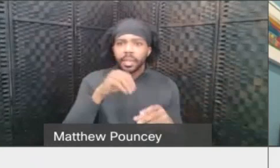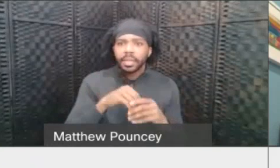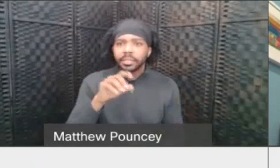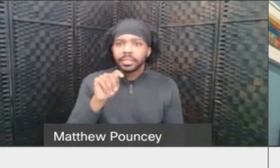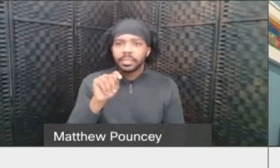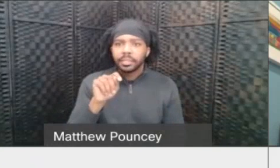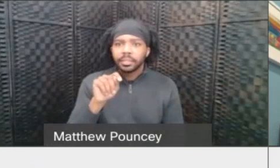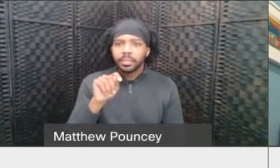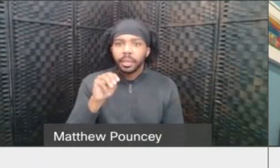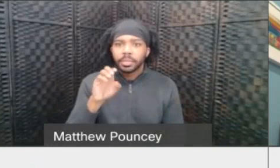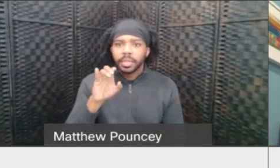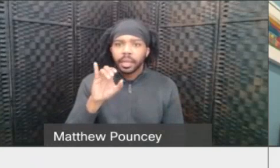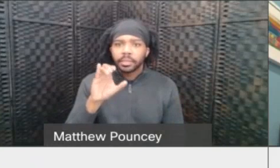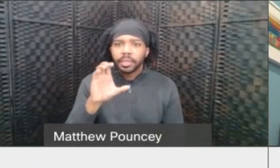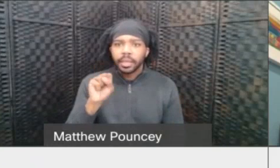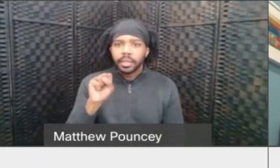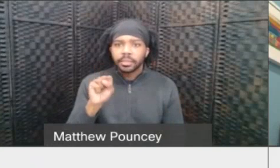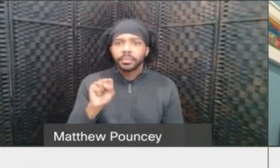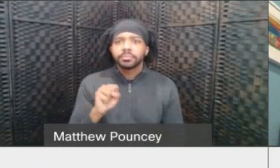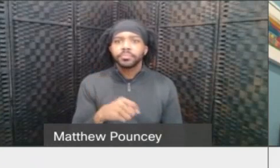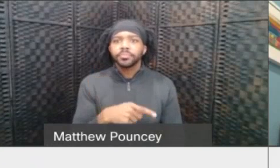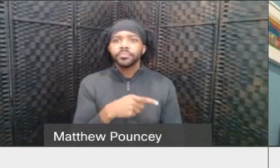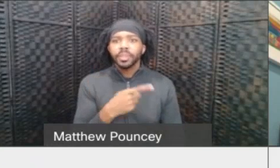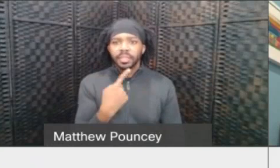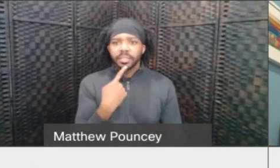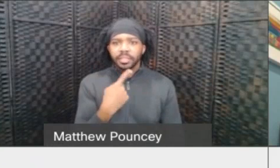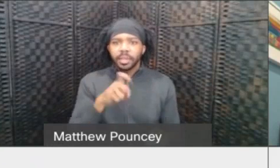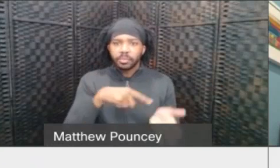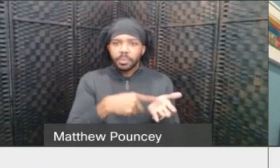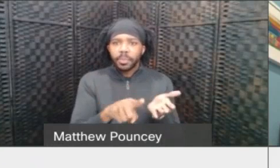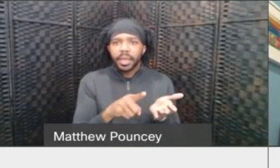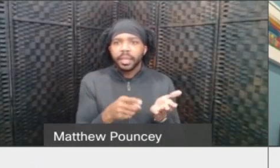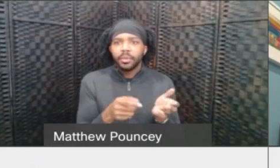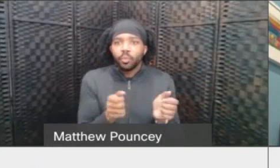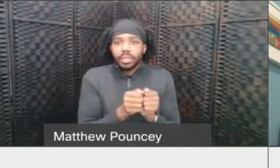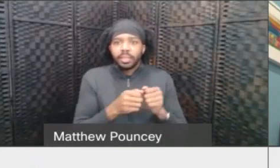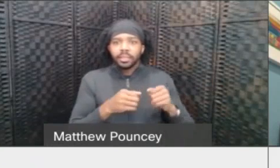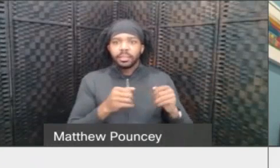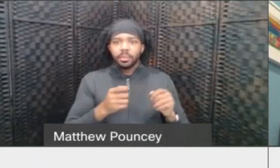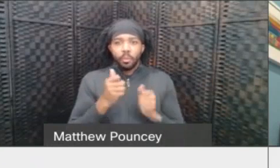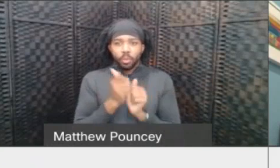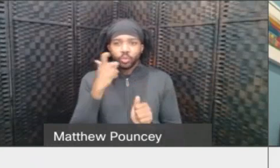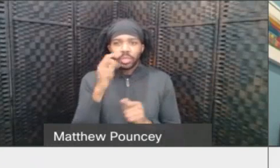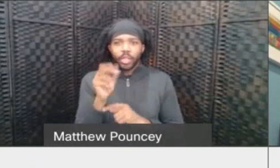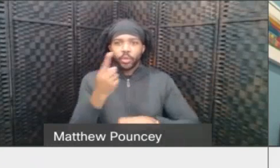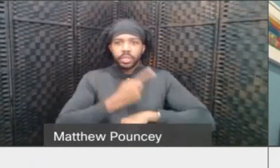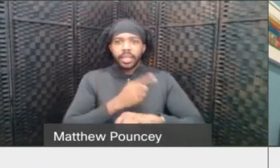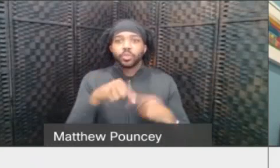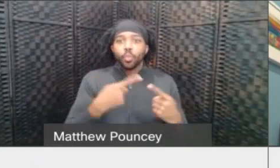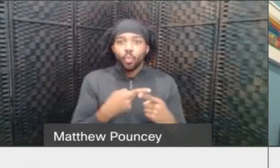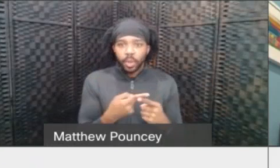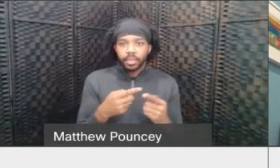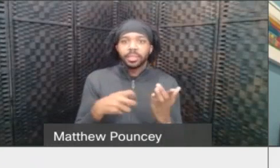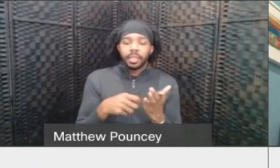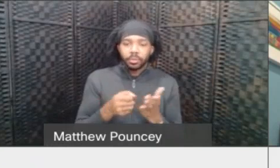be paid claim within the last 30 days of the service dates being submitted. If there is none, the system will deny